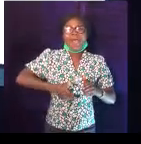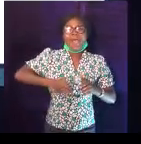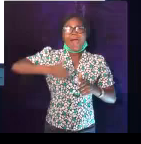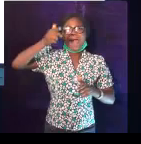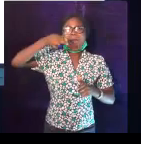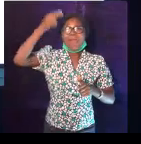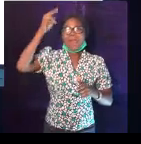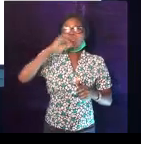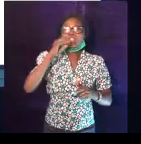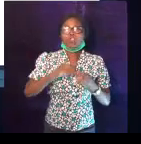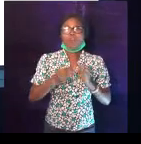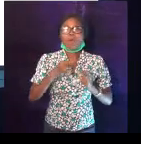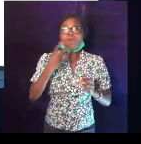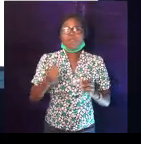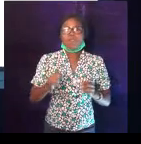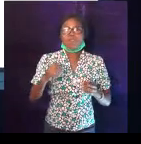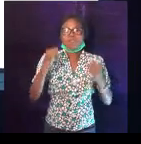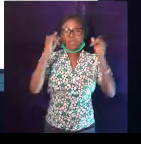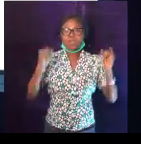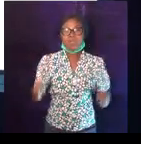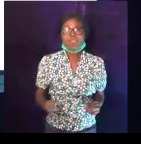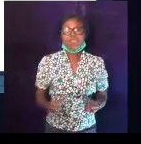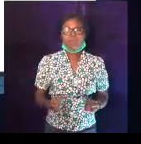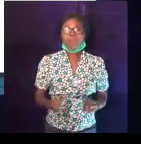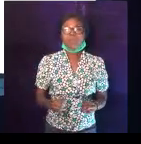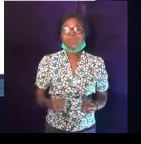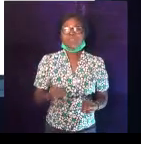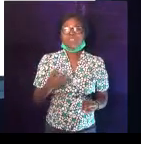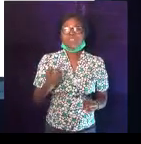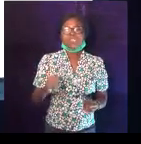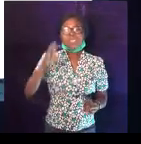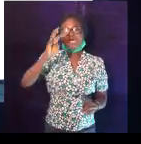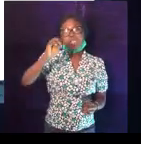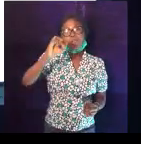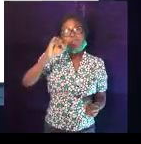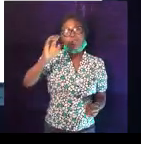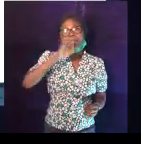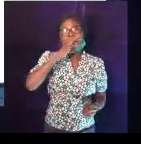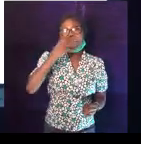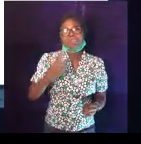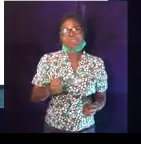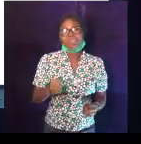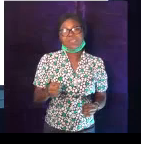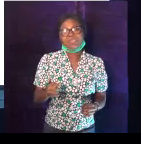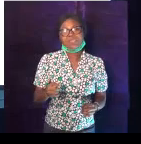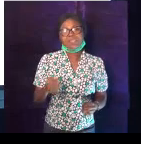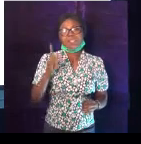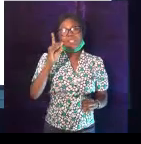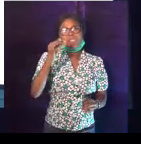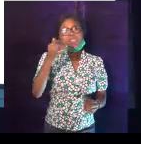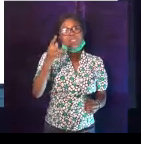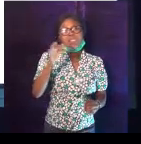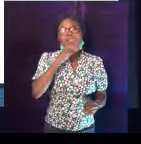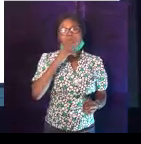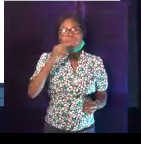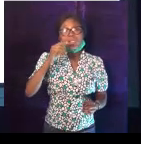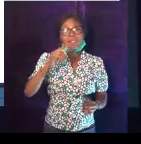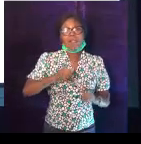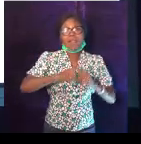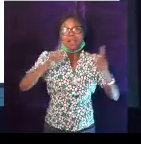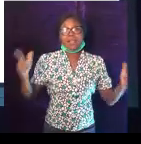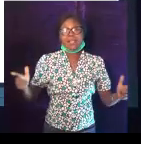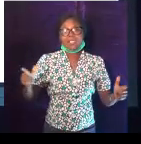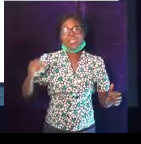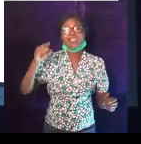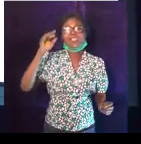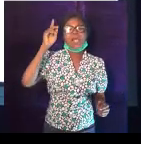with the highest number of images. And in a pie chart, the mode is the largest piece, the data with the